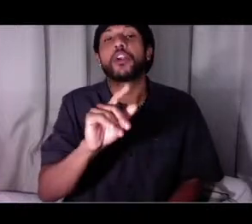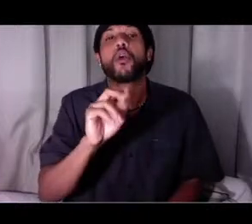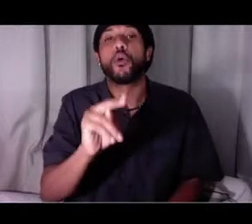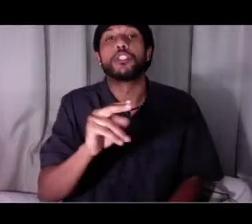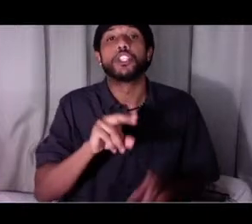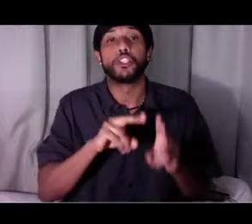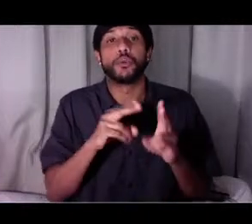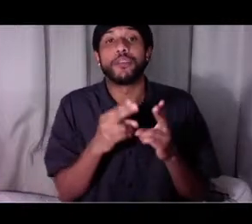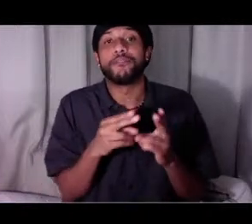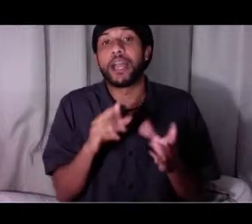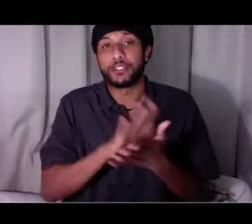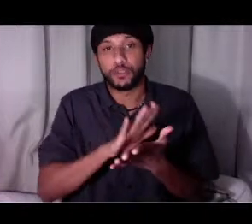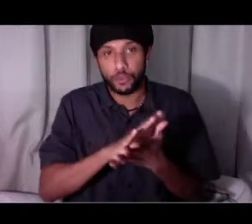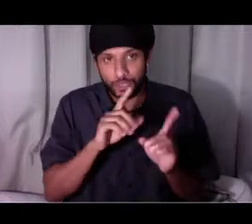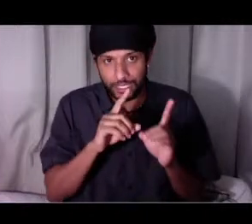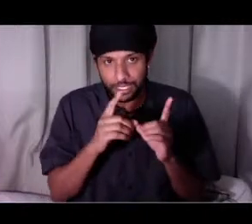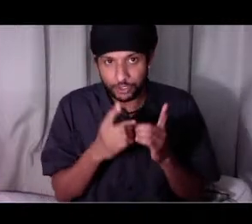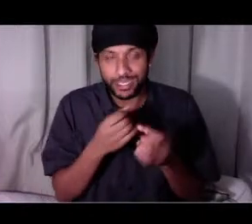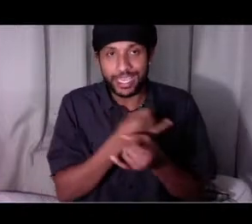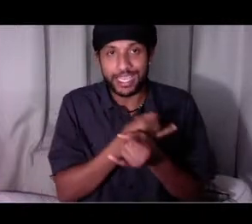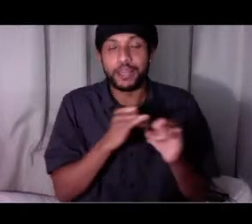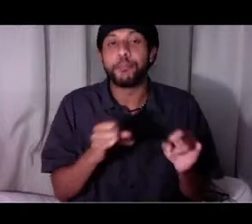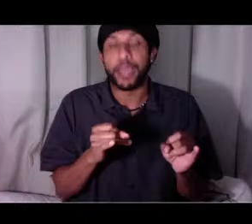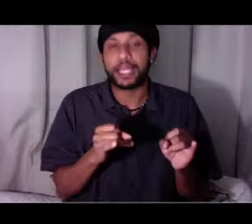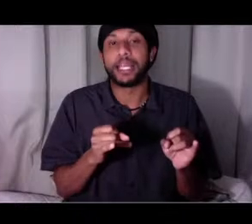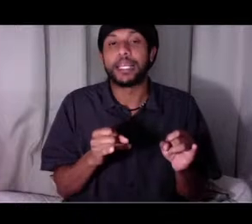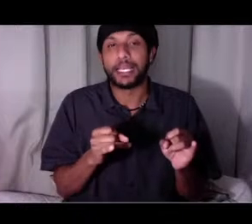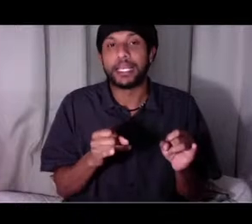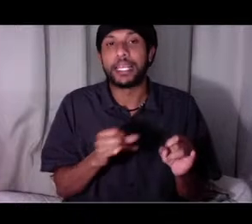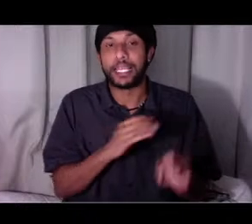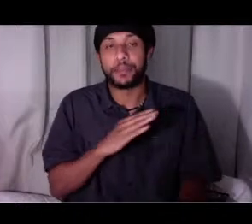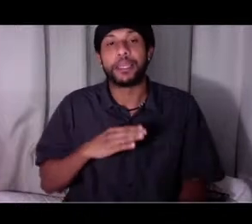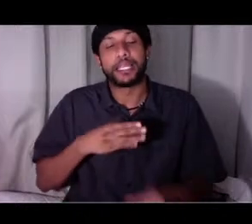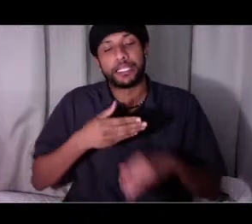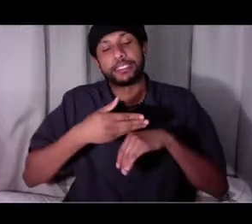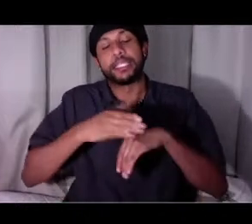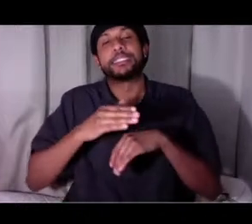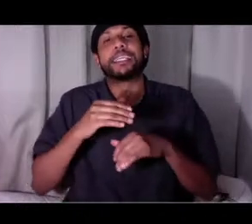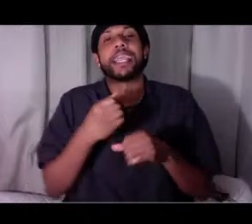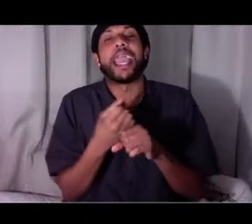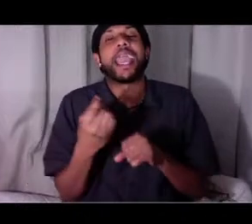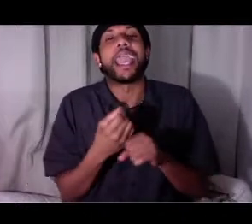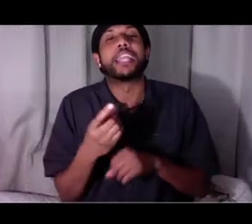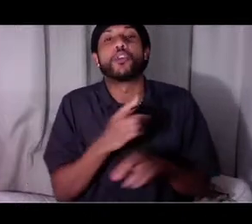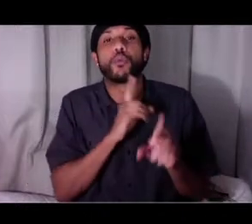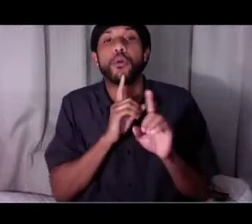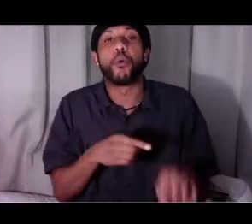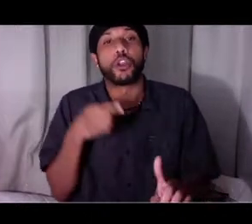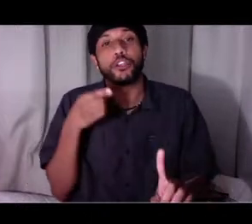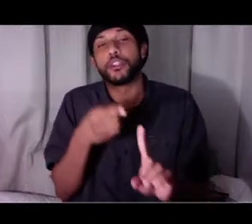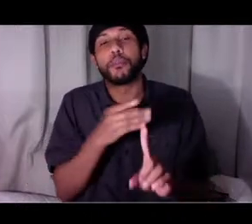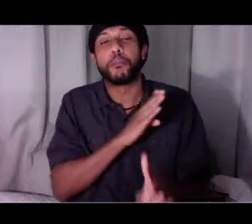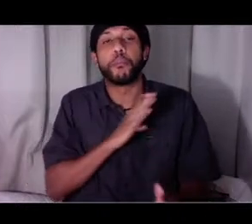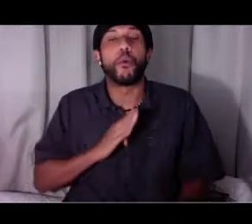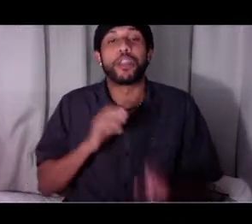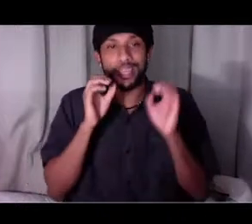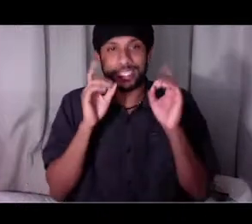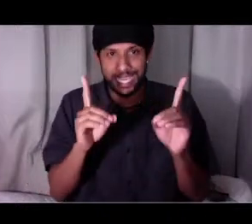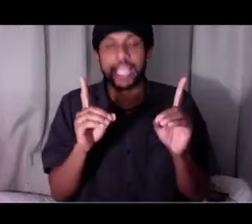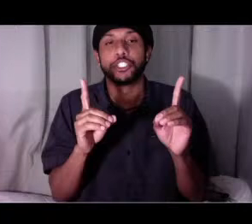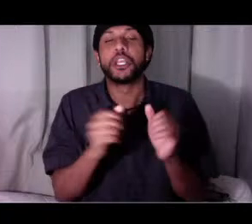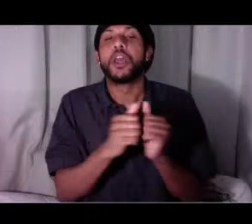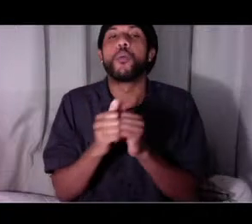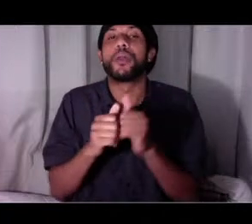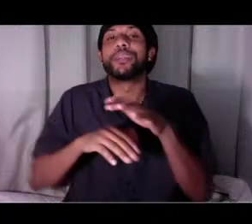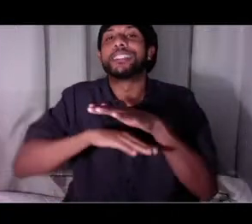School District independent citizen board committee submits the annual report to the Board of Education in conformance with the